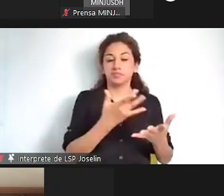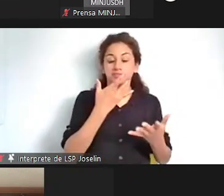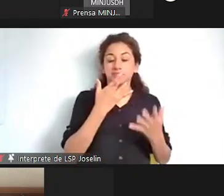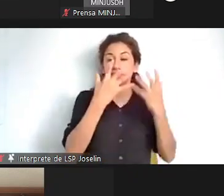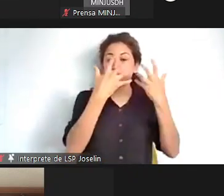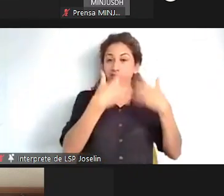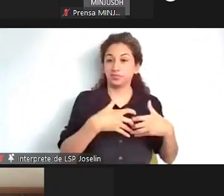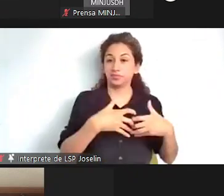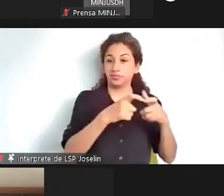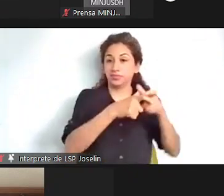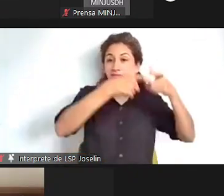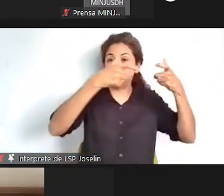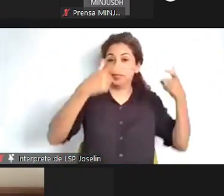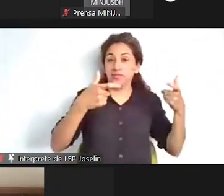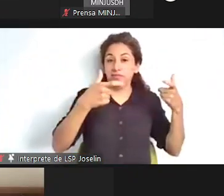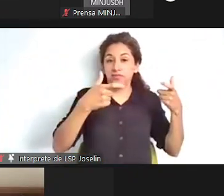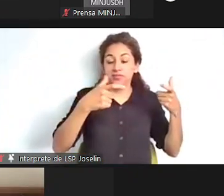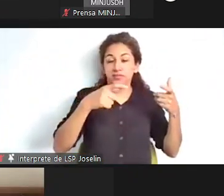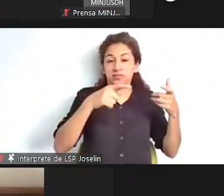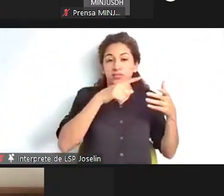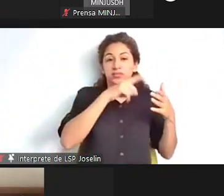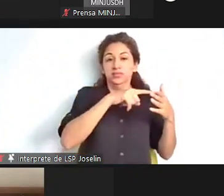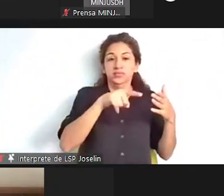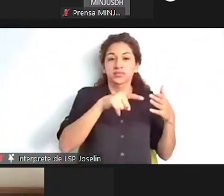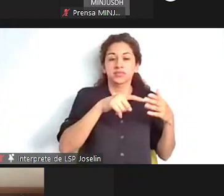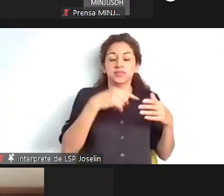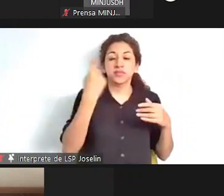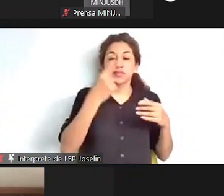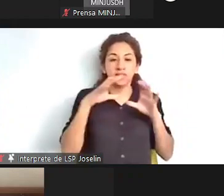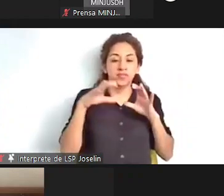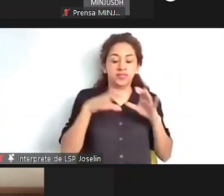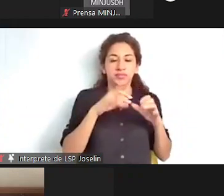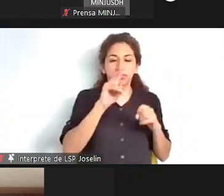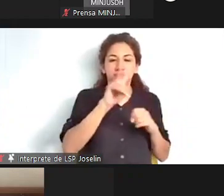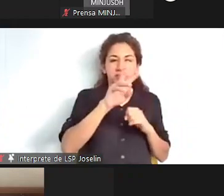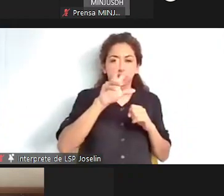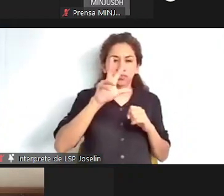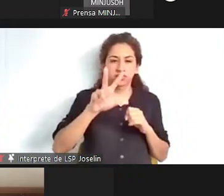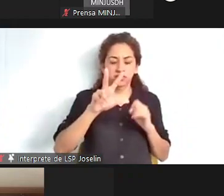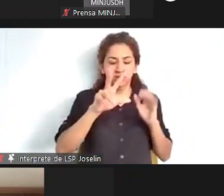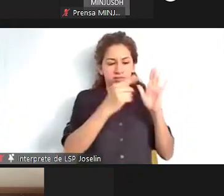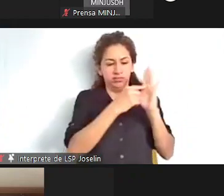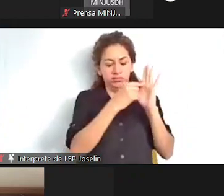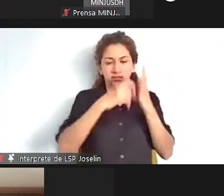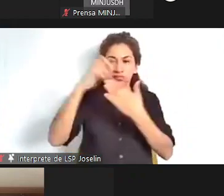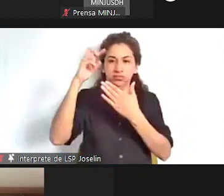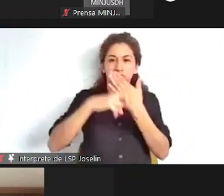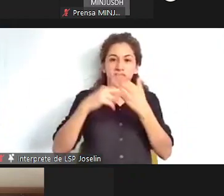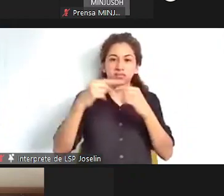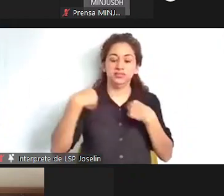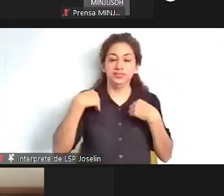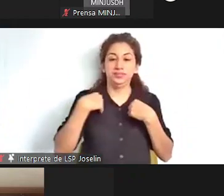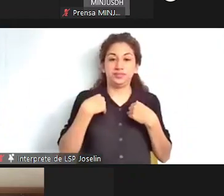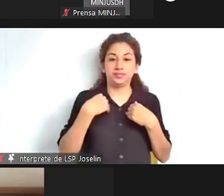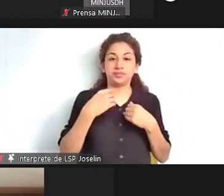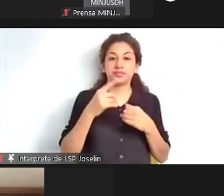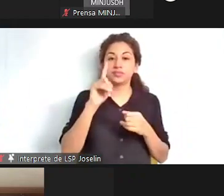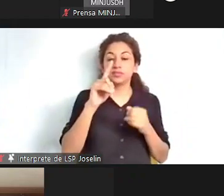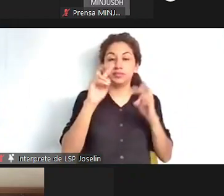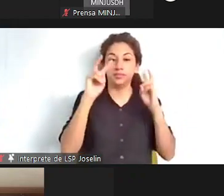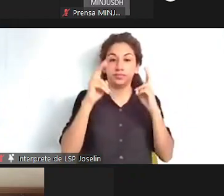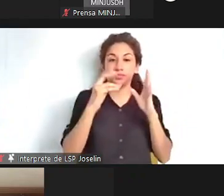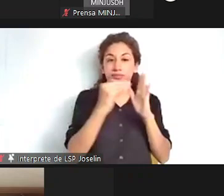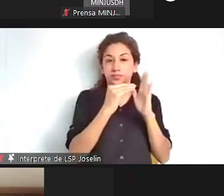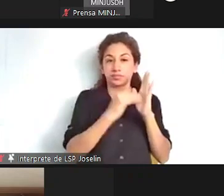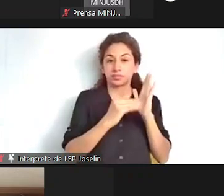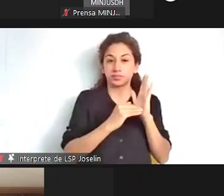preference to those of businesses that are for fear according to the 23rd strategic action the